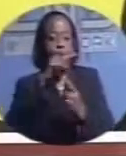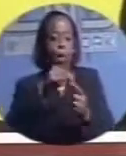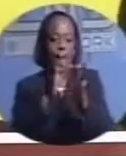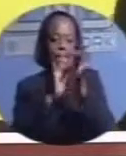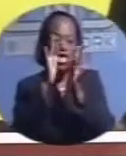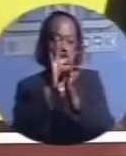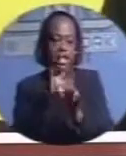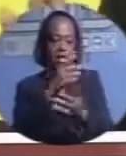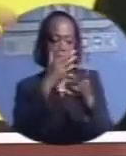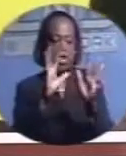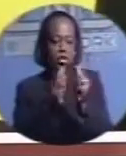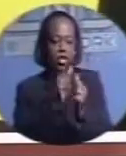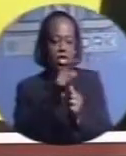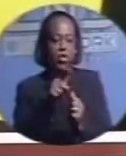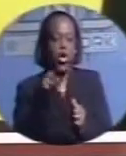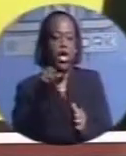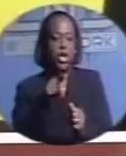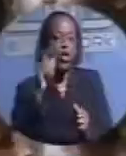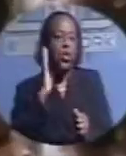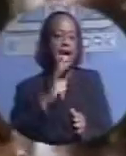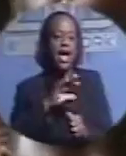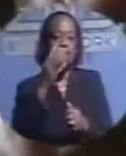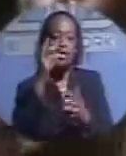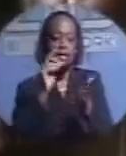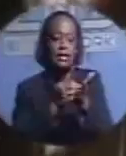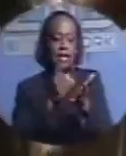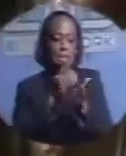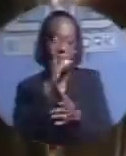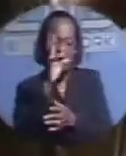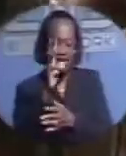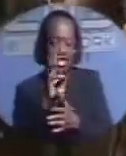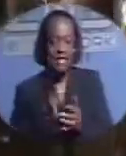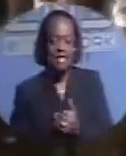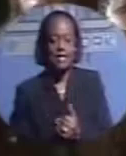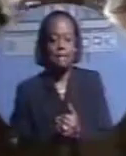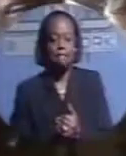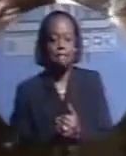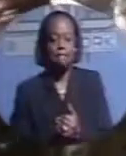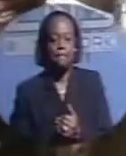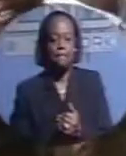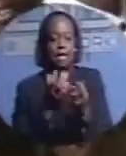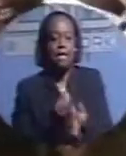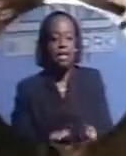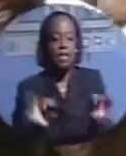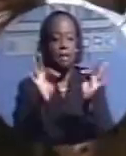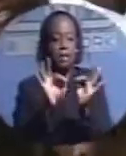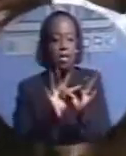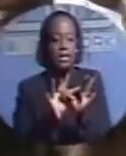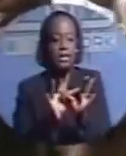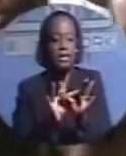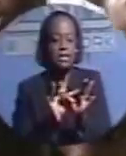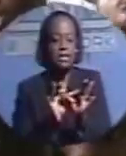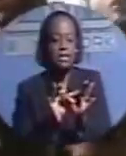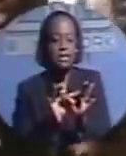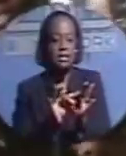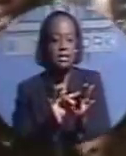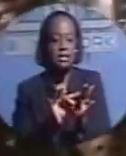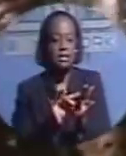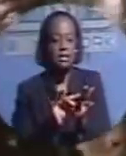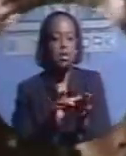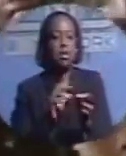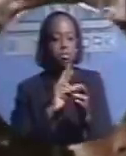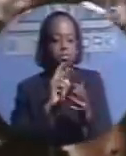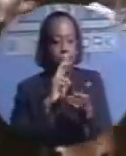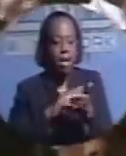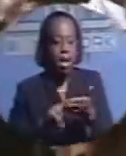you, you will have double six. On bringing the keynote remark was Senator the Honorable Keith Bell, Minister of State for